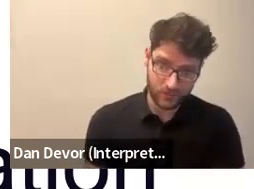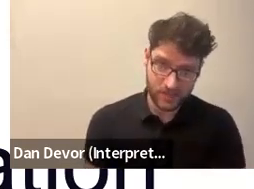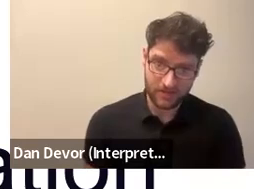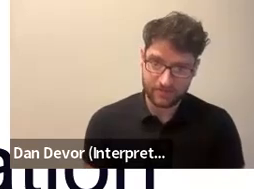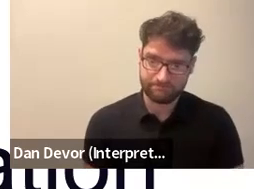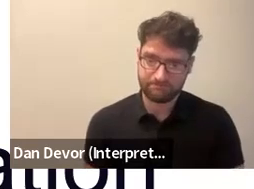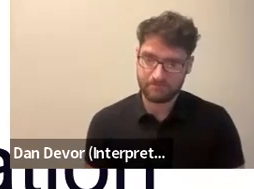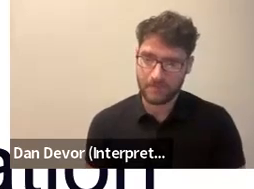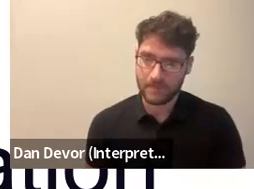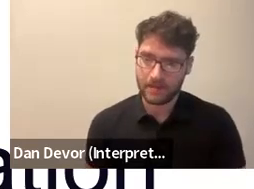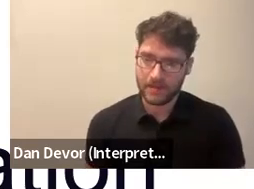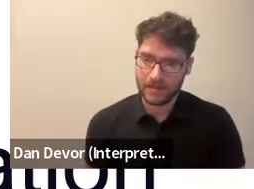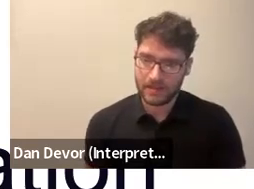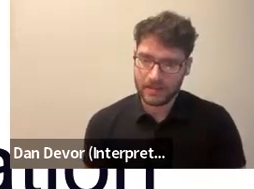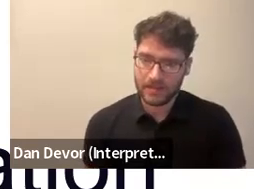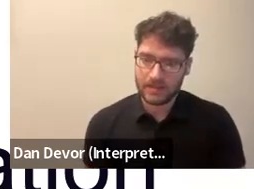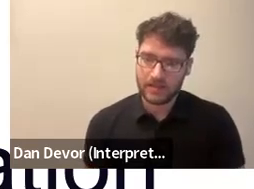his wife was deaf.